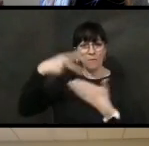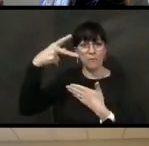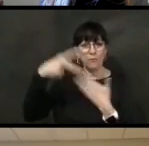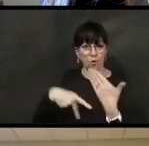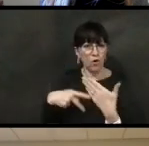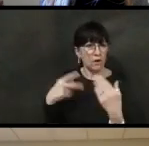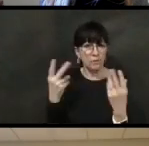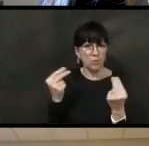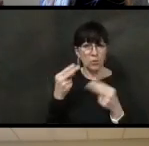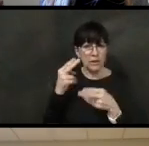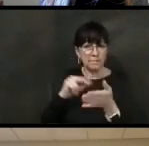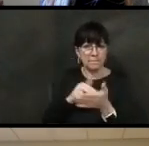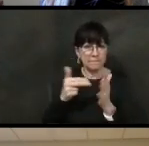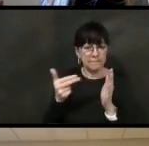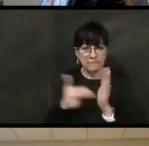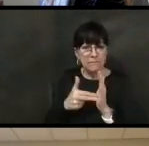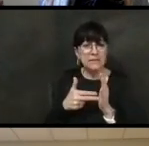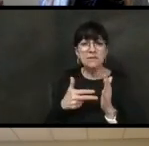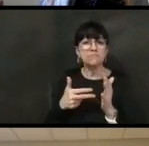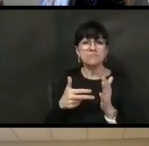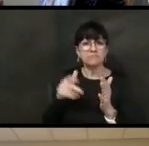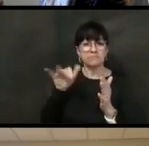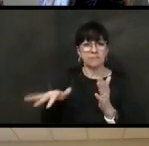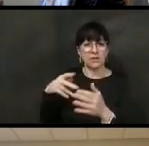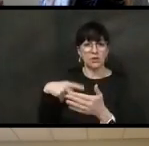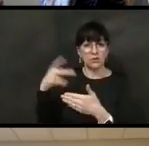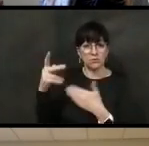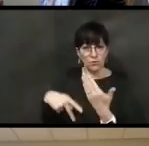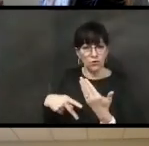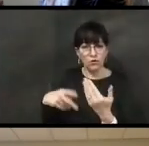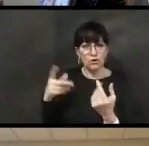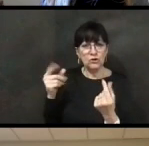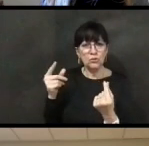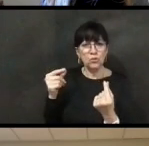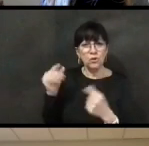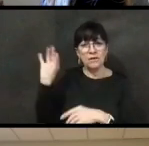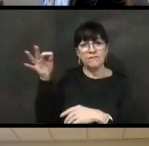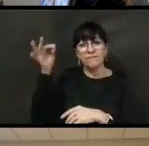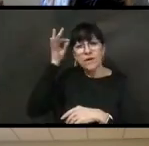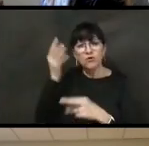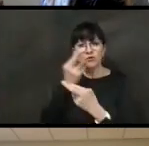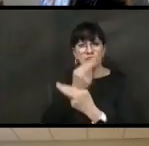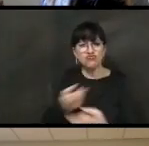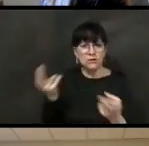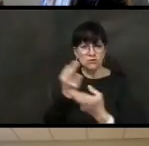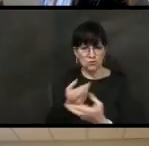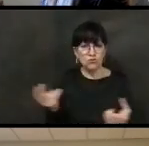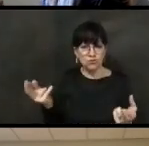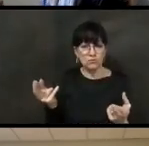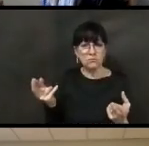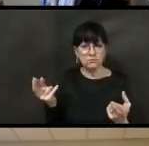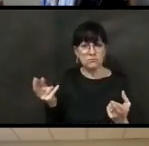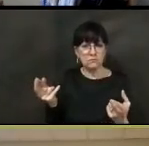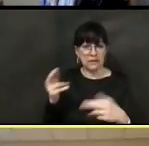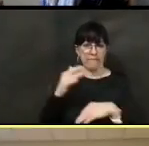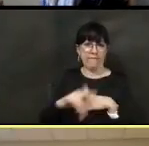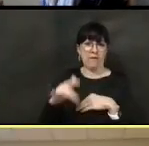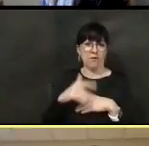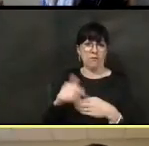businesses are eligible and that program generally, and maybe what federal resources also may be available for small businesses, Damian?